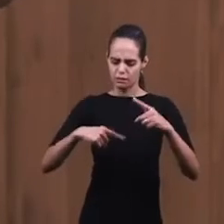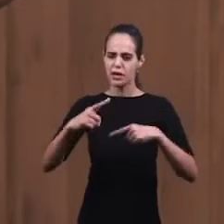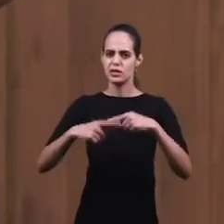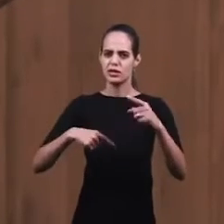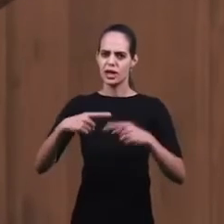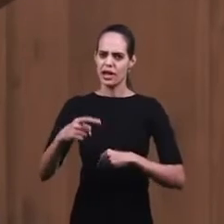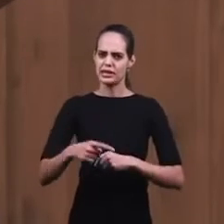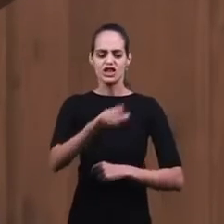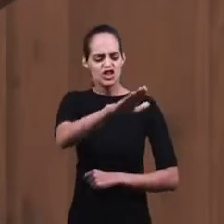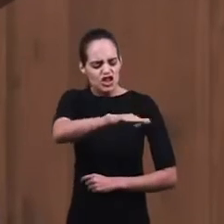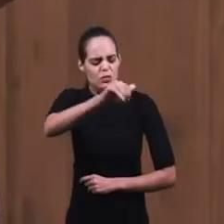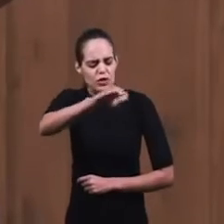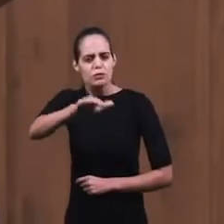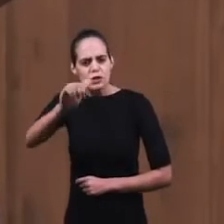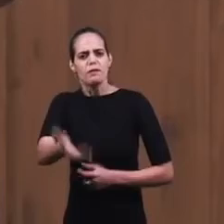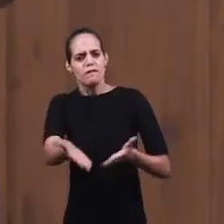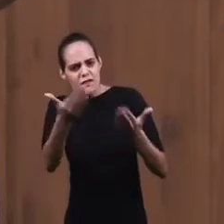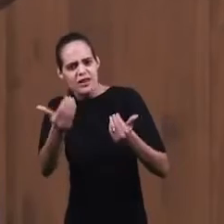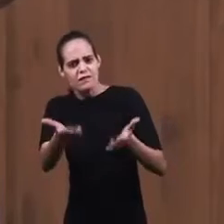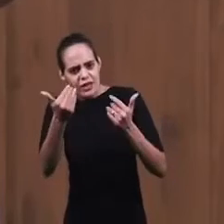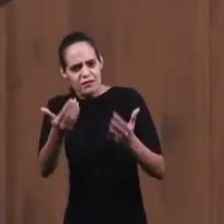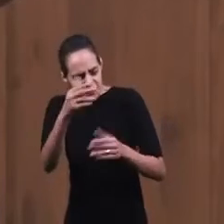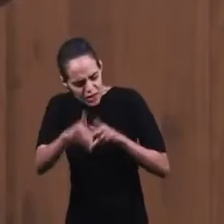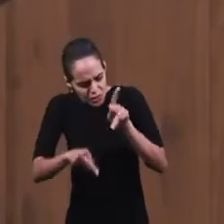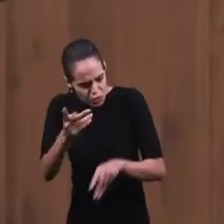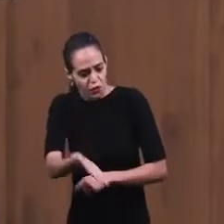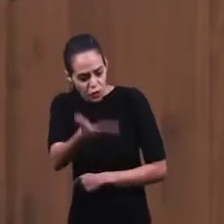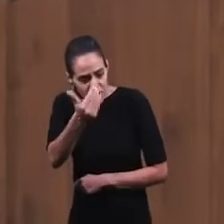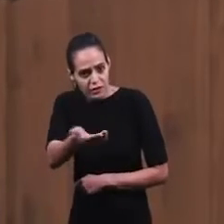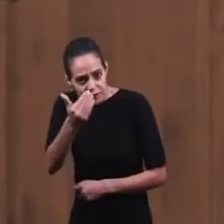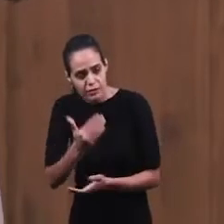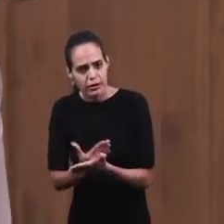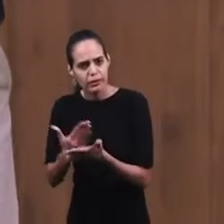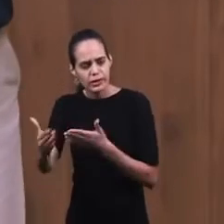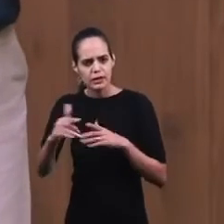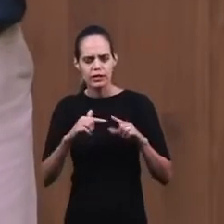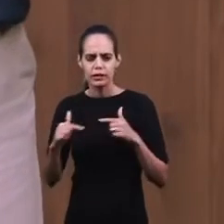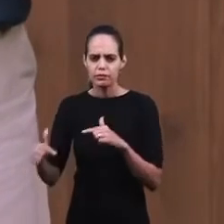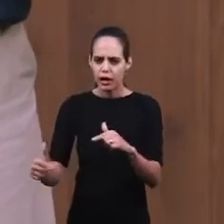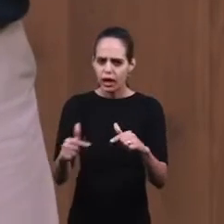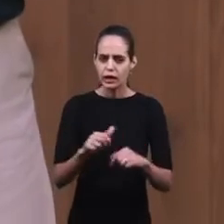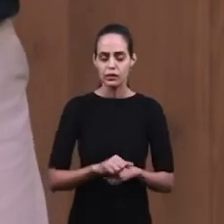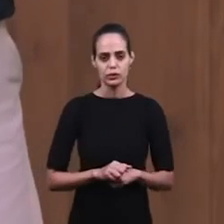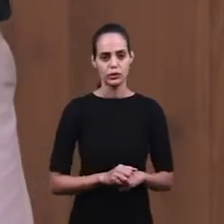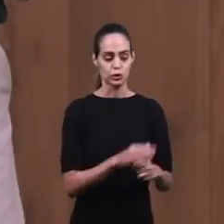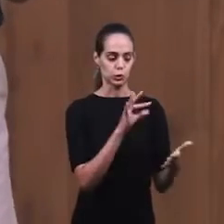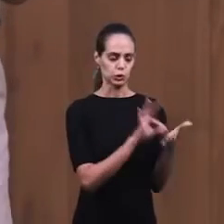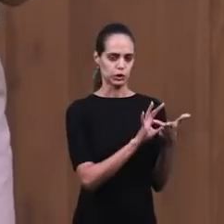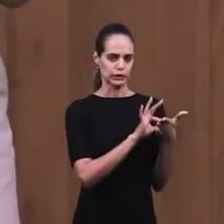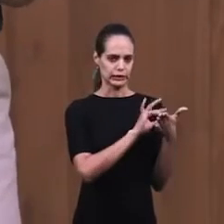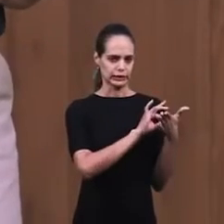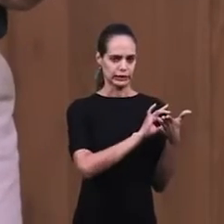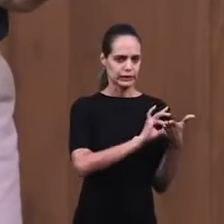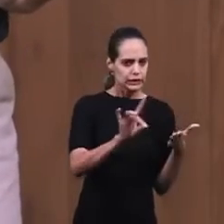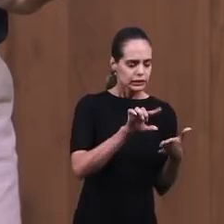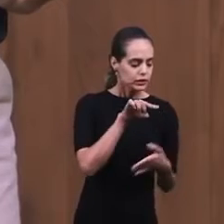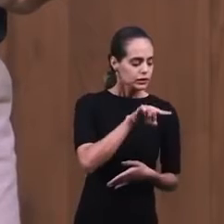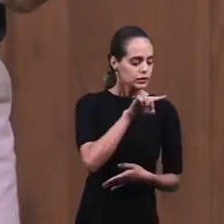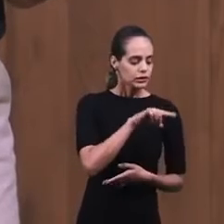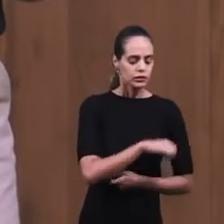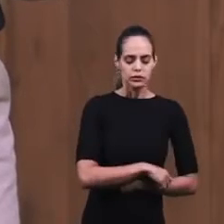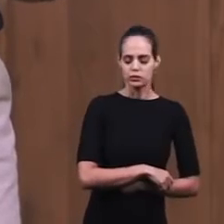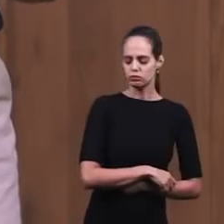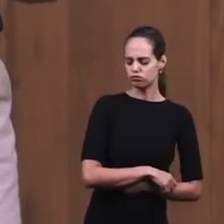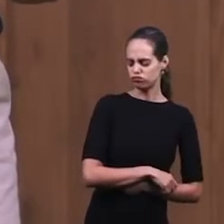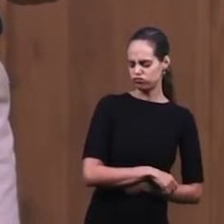to start the work. But the enemy, they were not satisfied with this. Sanballat, Tobiah, and